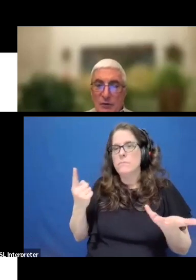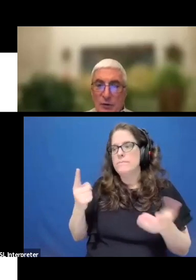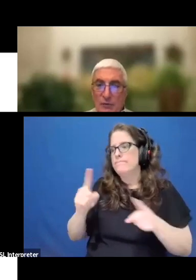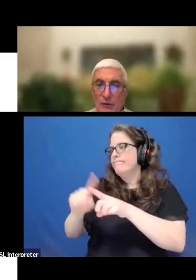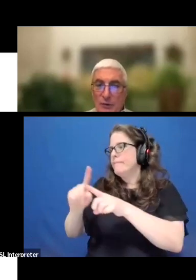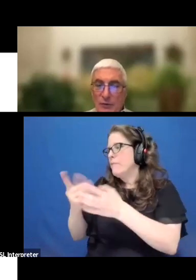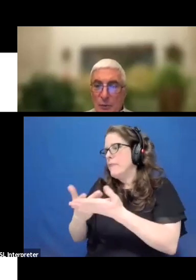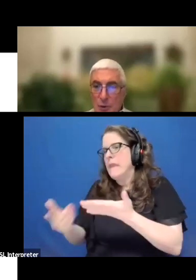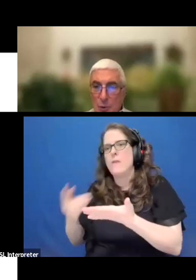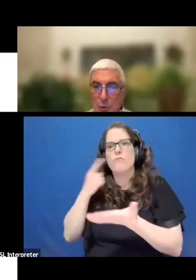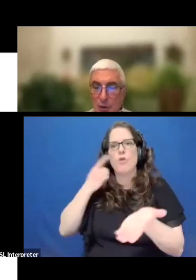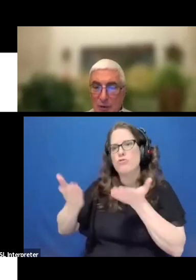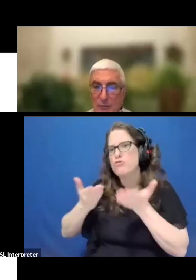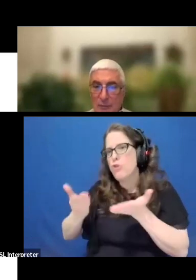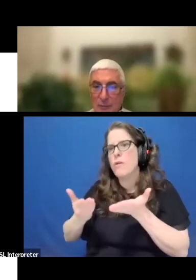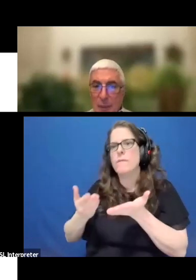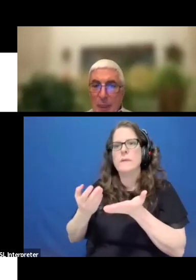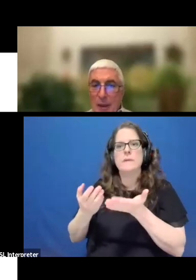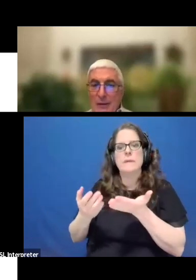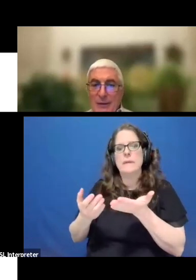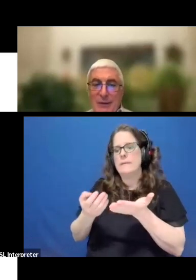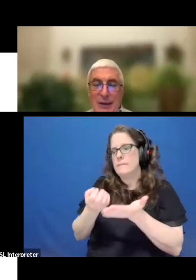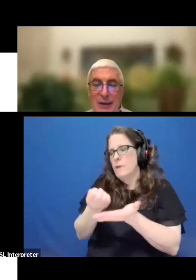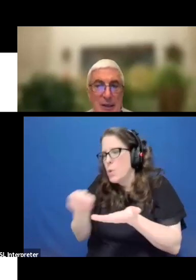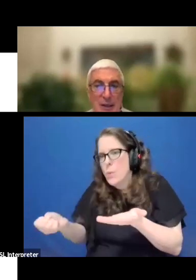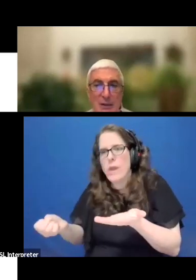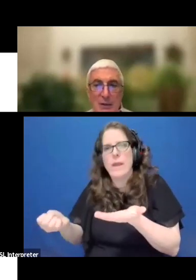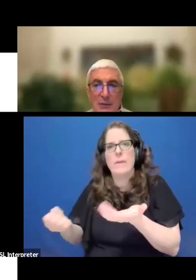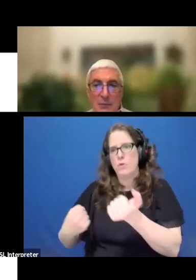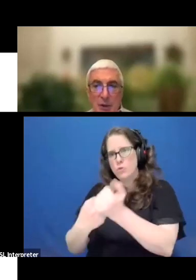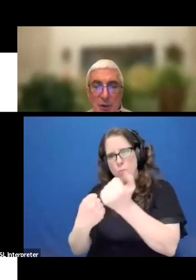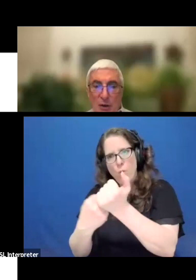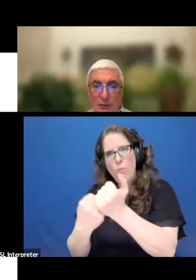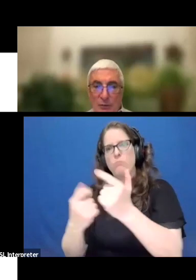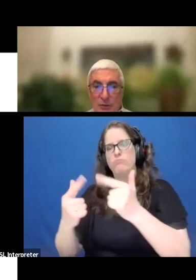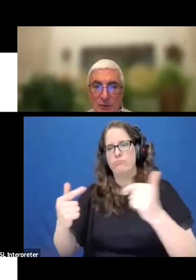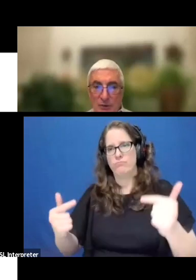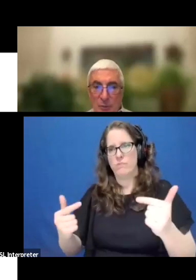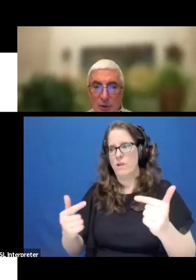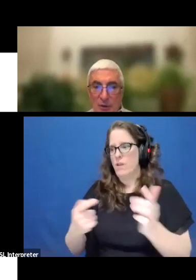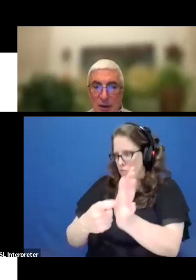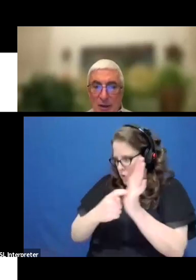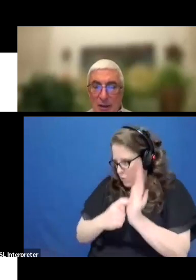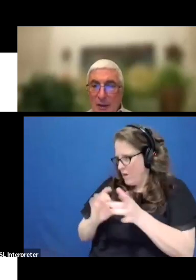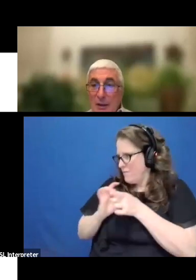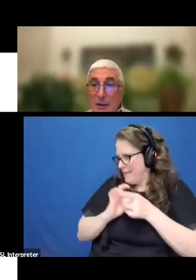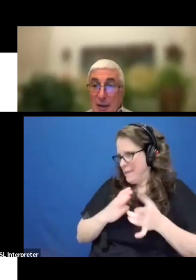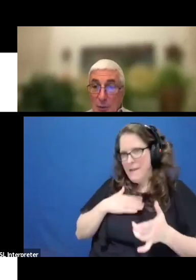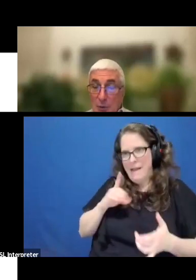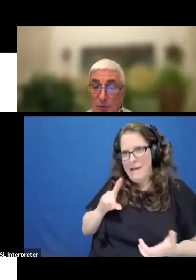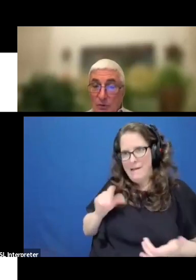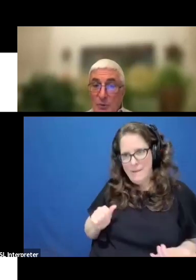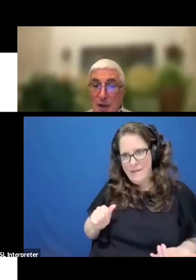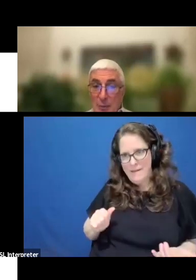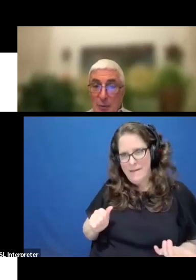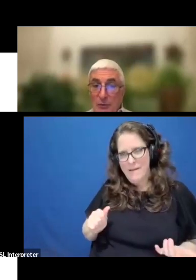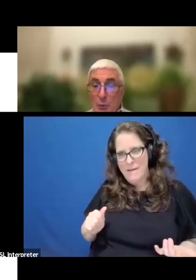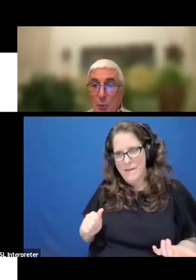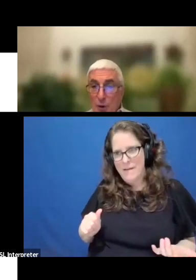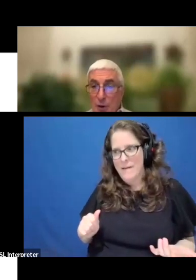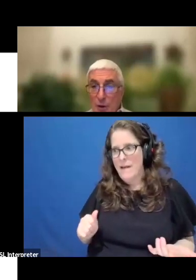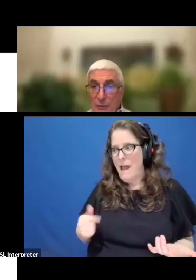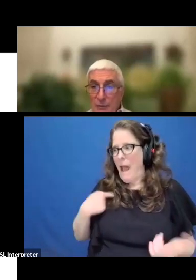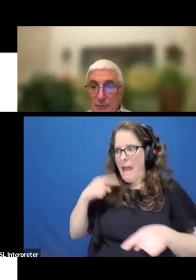for services or equipment that they need because of their disability in order to be able